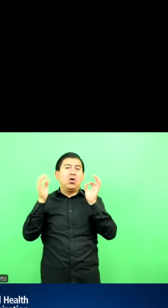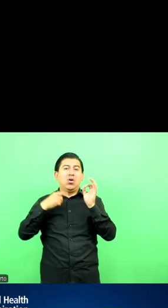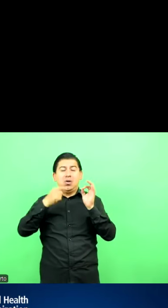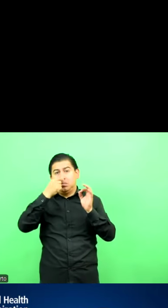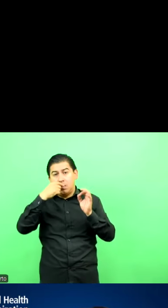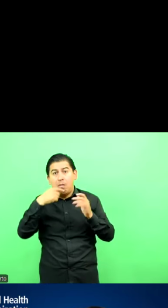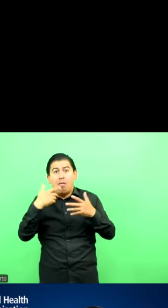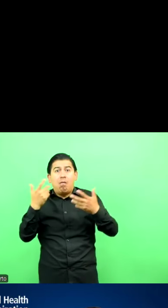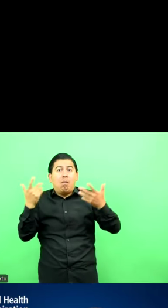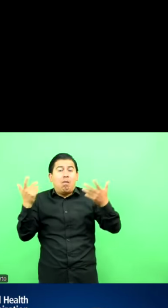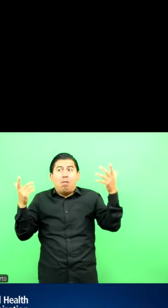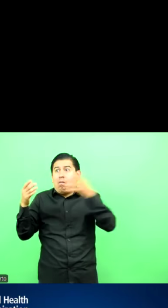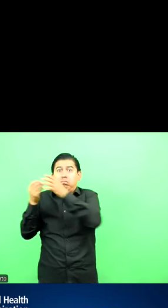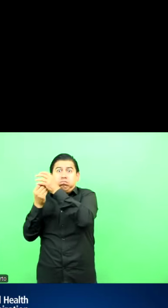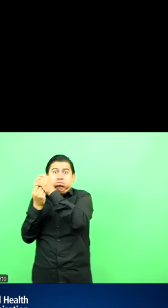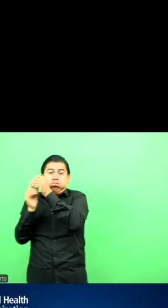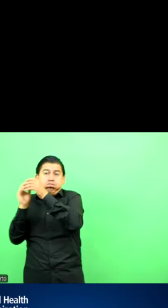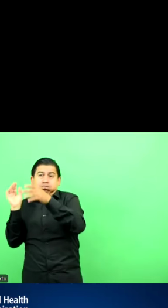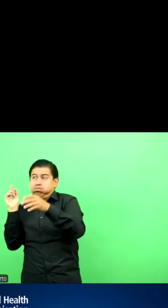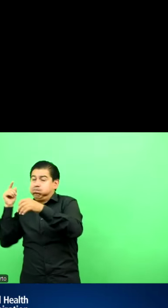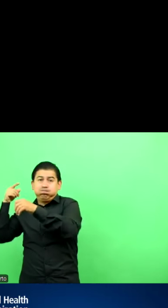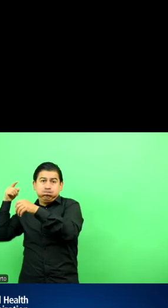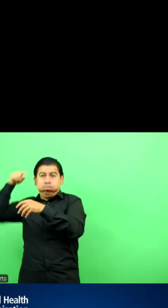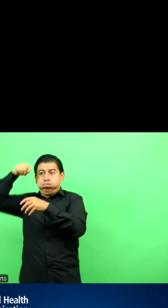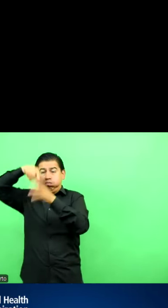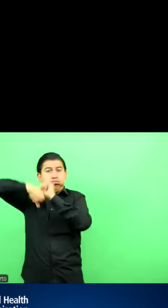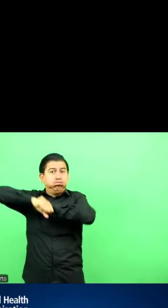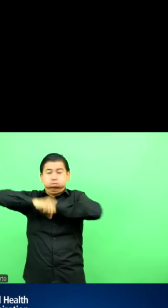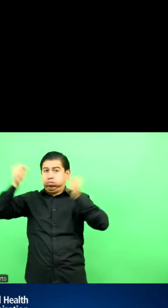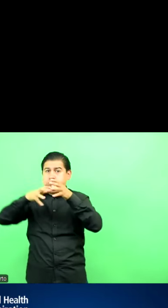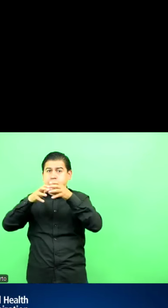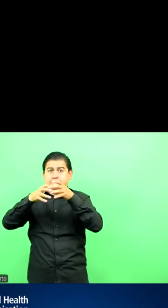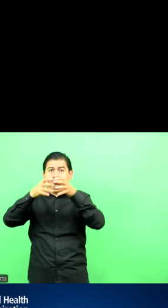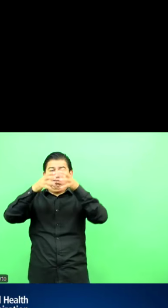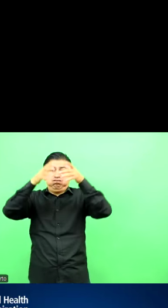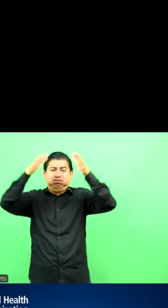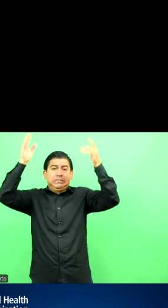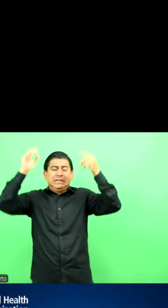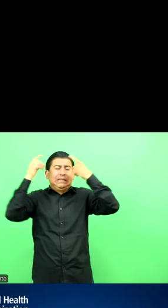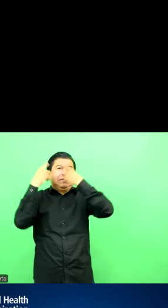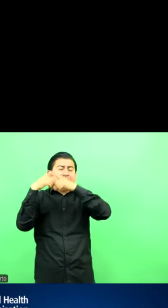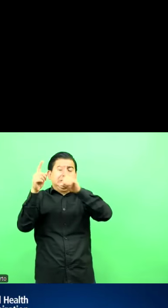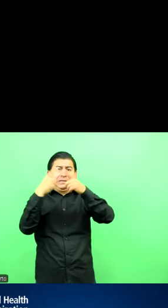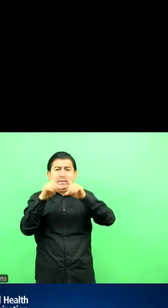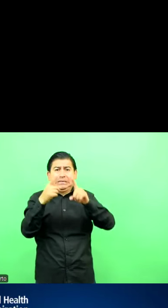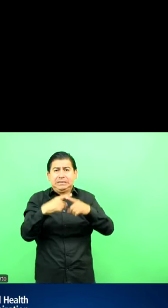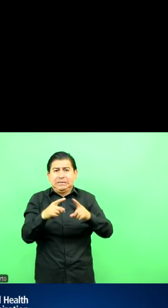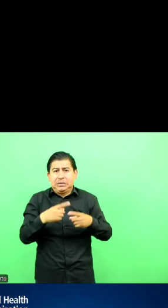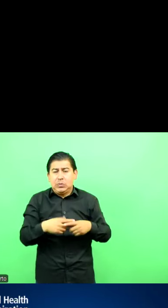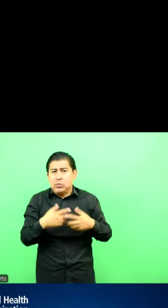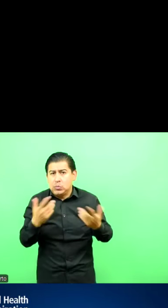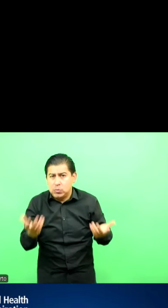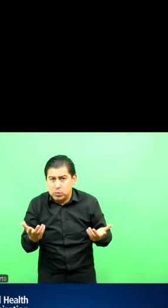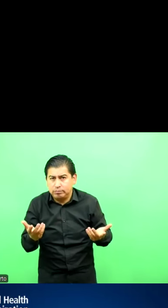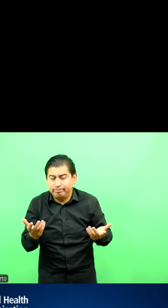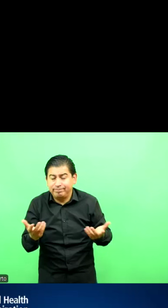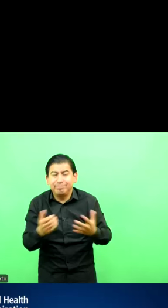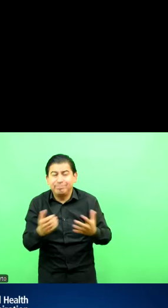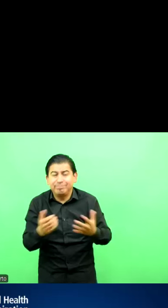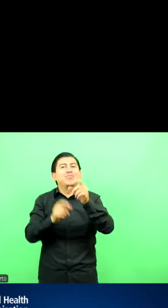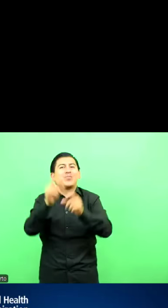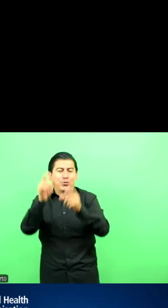contribute one of the major issues, which is population movement. Currently, we are sitting in the world where almost